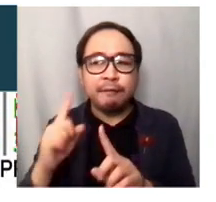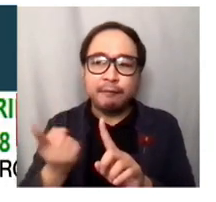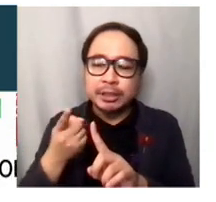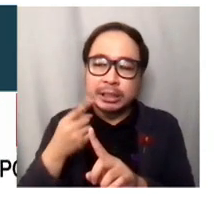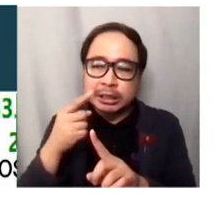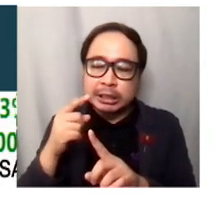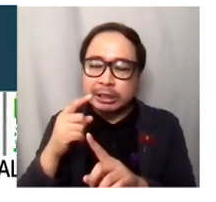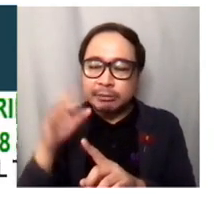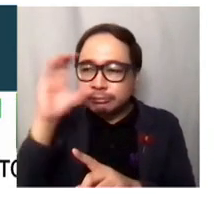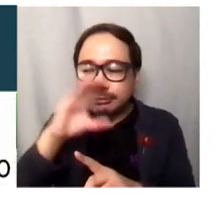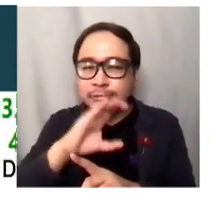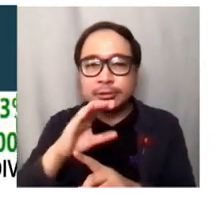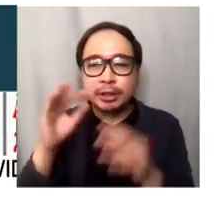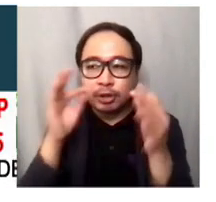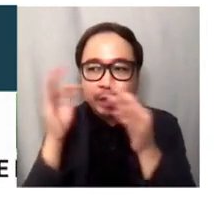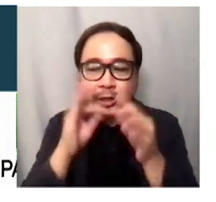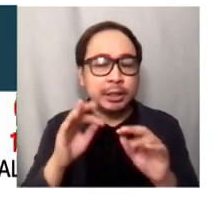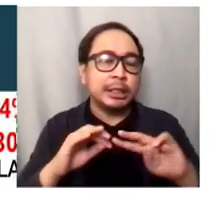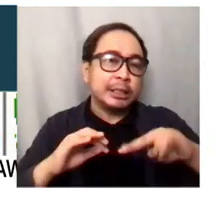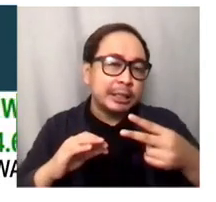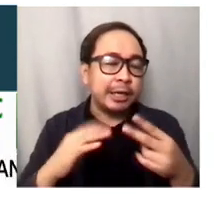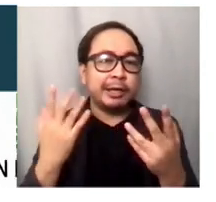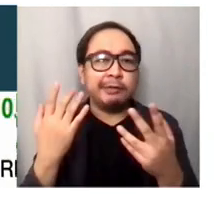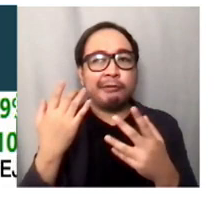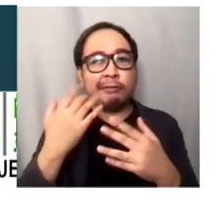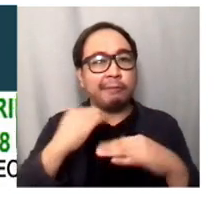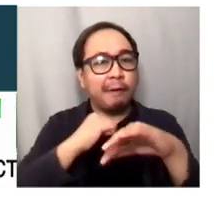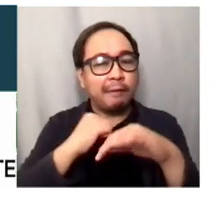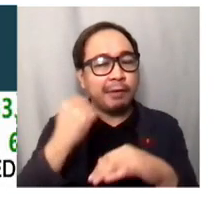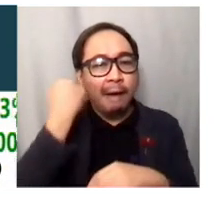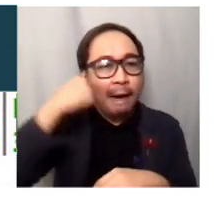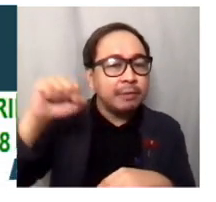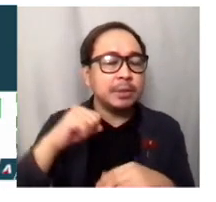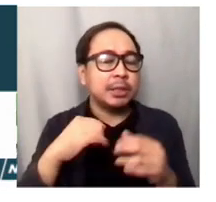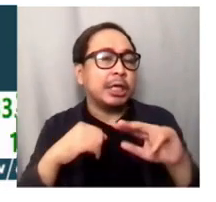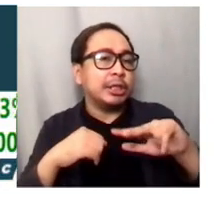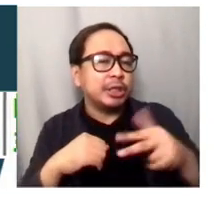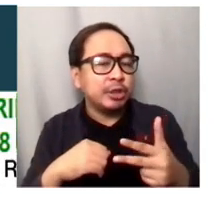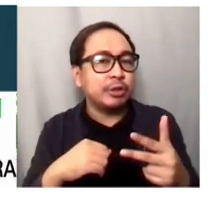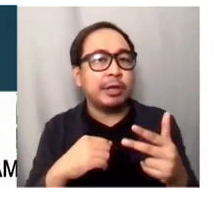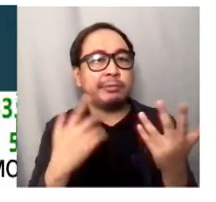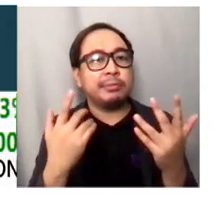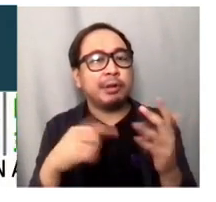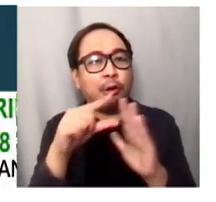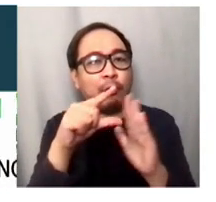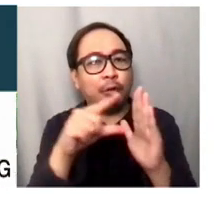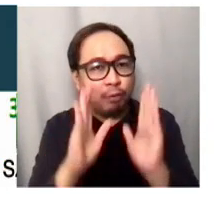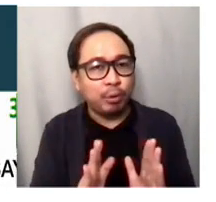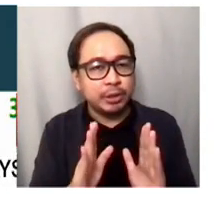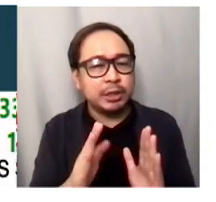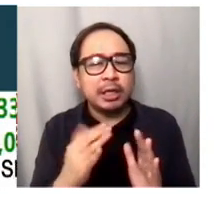then activists, then lawyers, now judges. What do you think is the effect of this latest attack on the legal